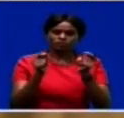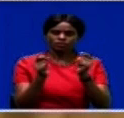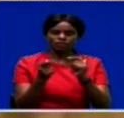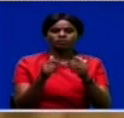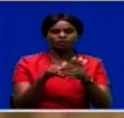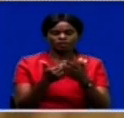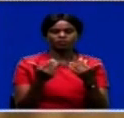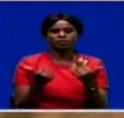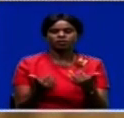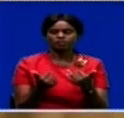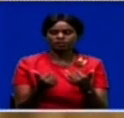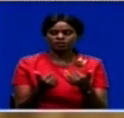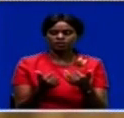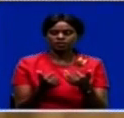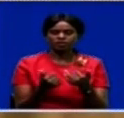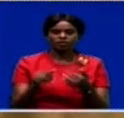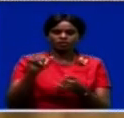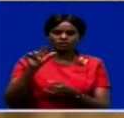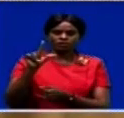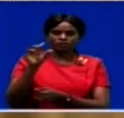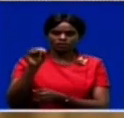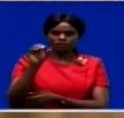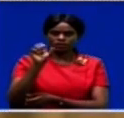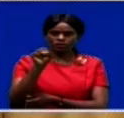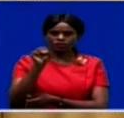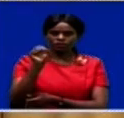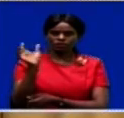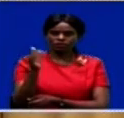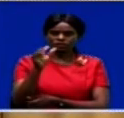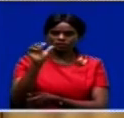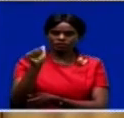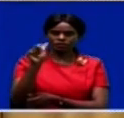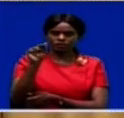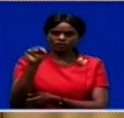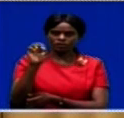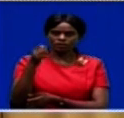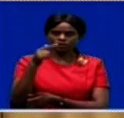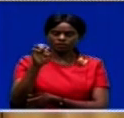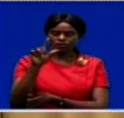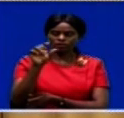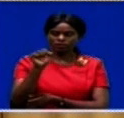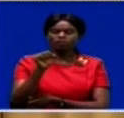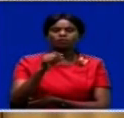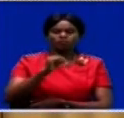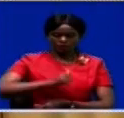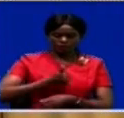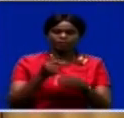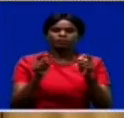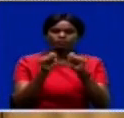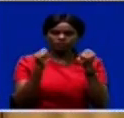in Los Angeles, and what me and my team,